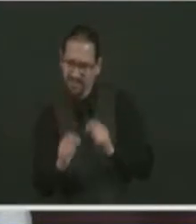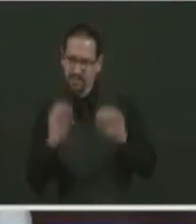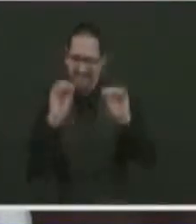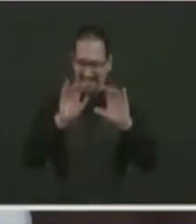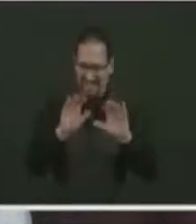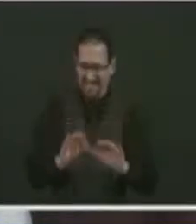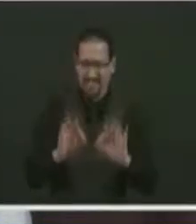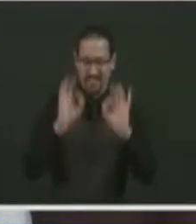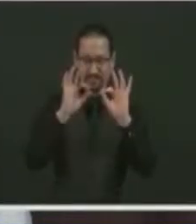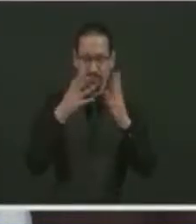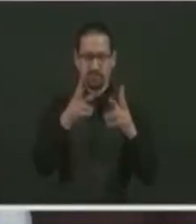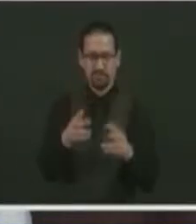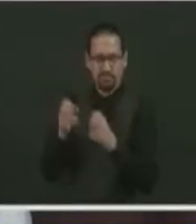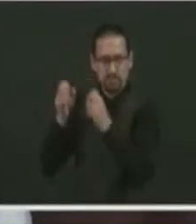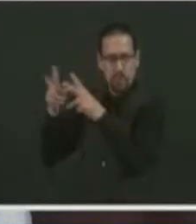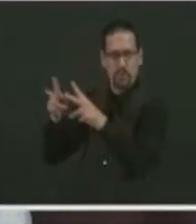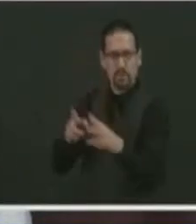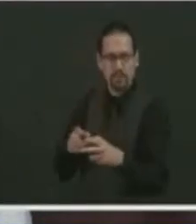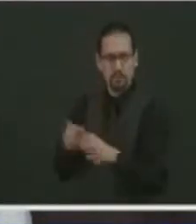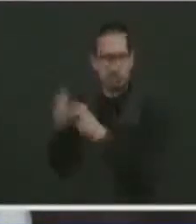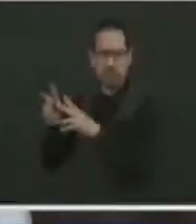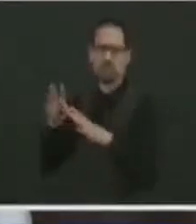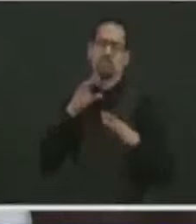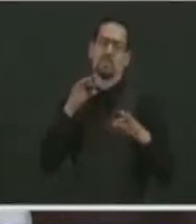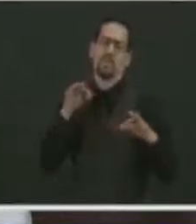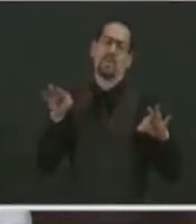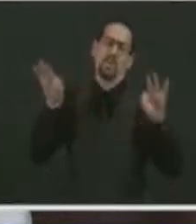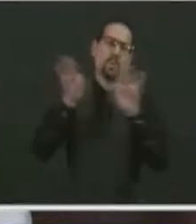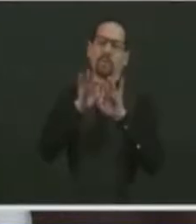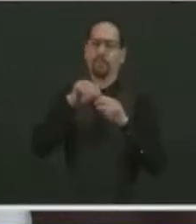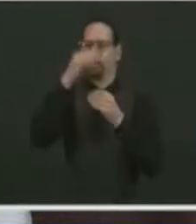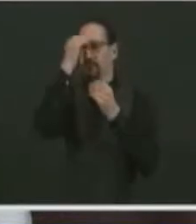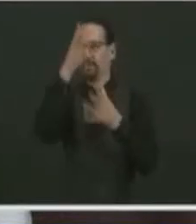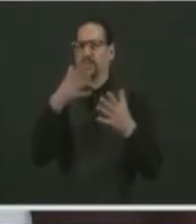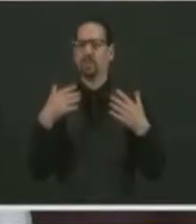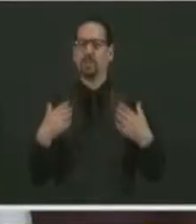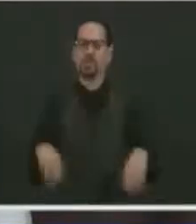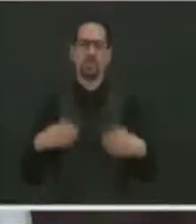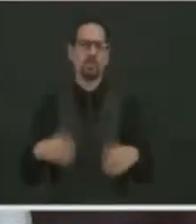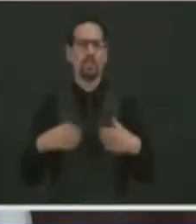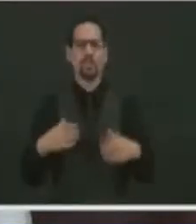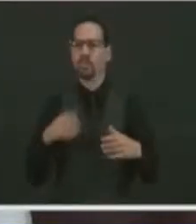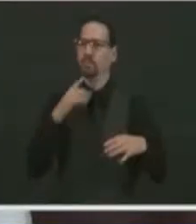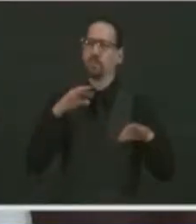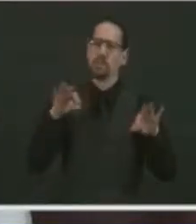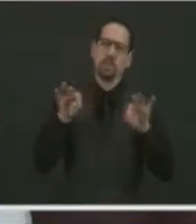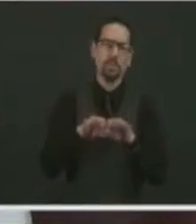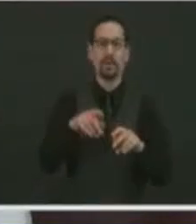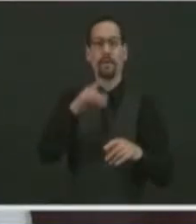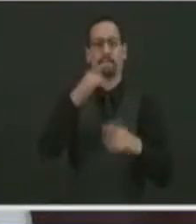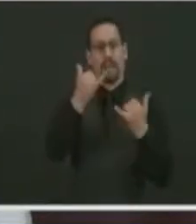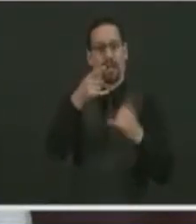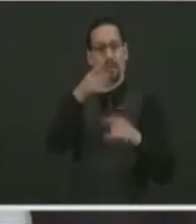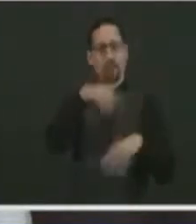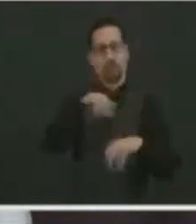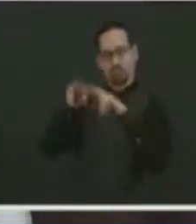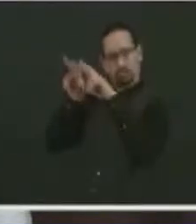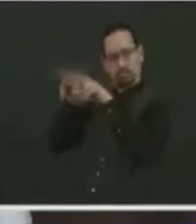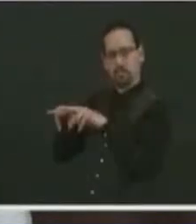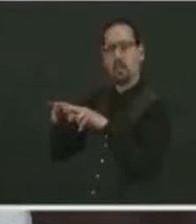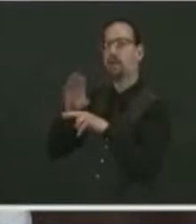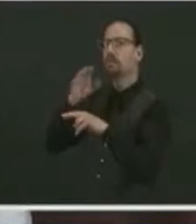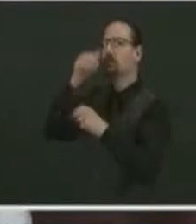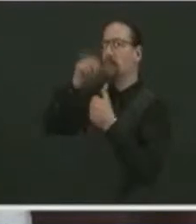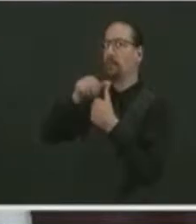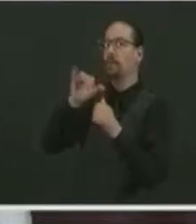incredibly valuable insight. And as the Governor shared, we update that as we go based on the